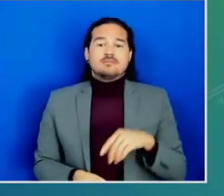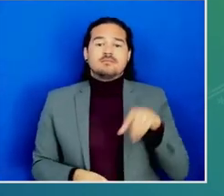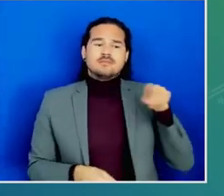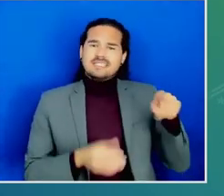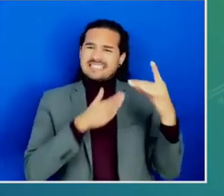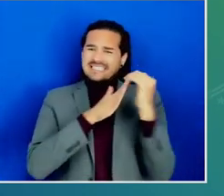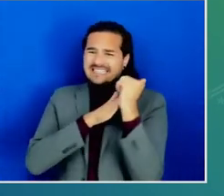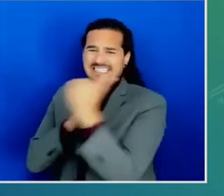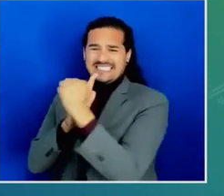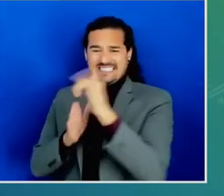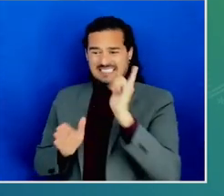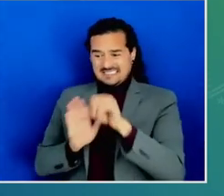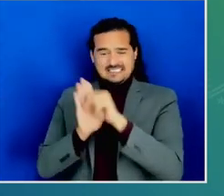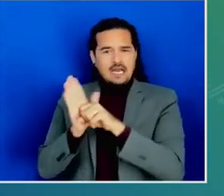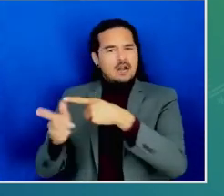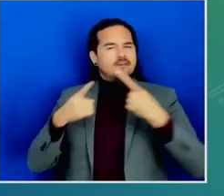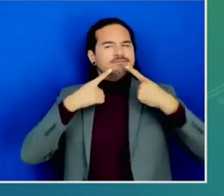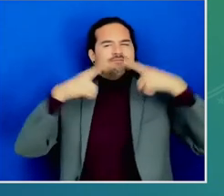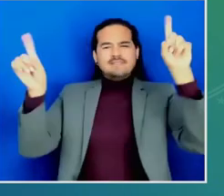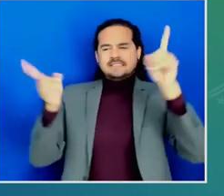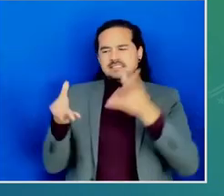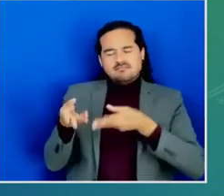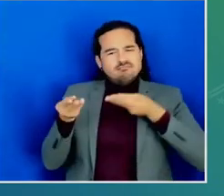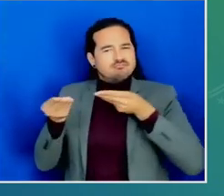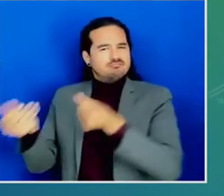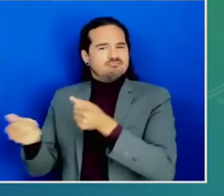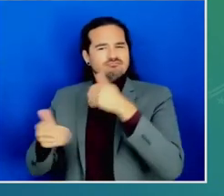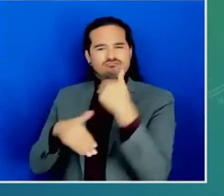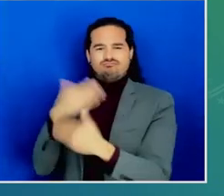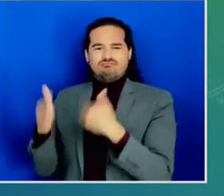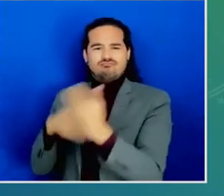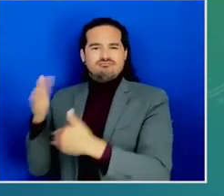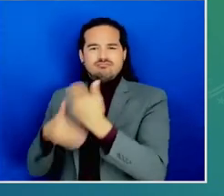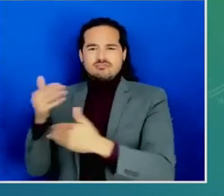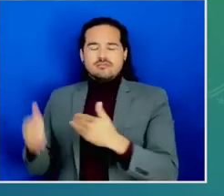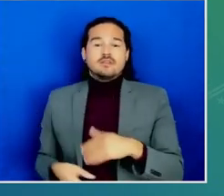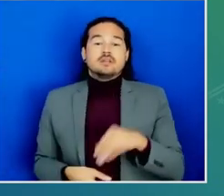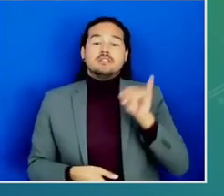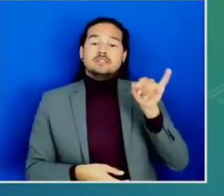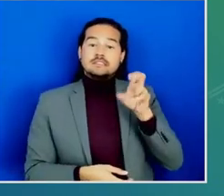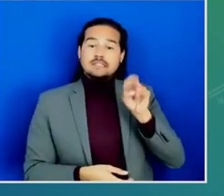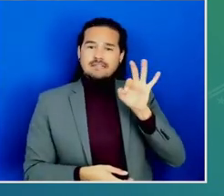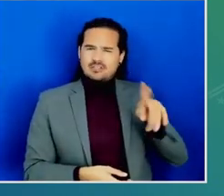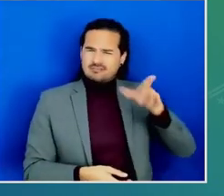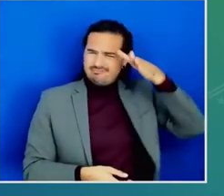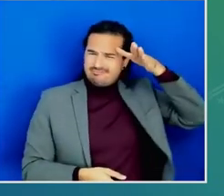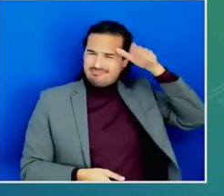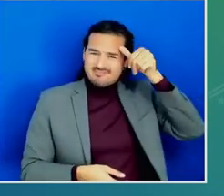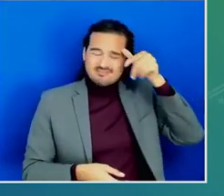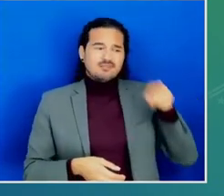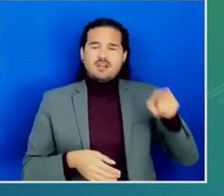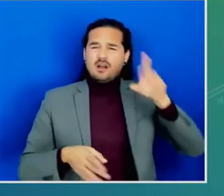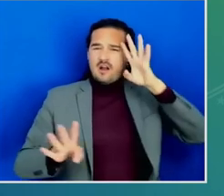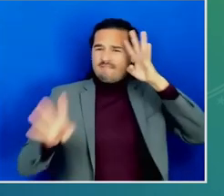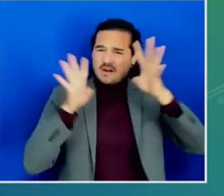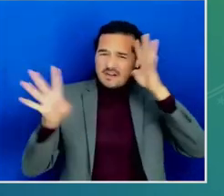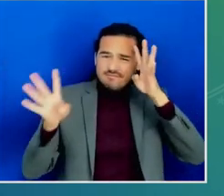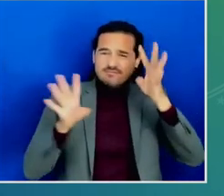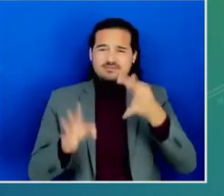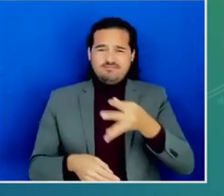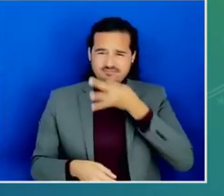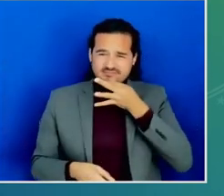she's led so efficiently and effectively for 8 years, hardworking, resilient, and forward-thinking. Someone not